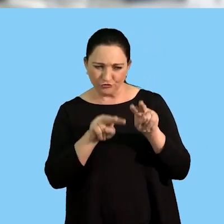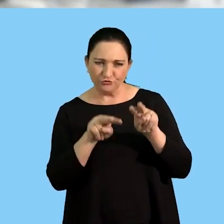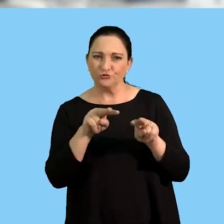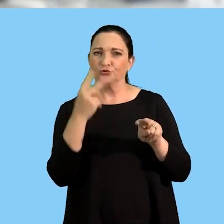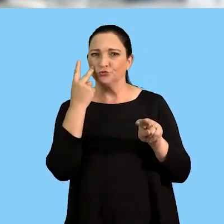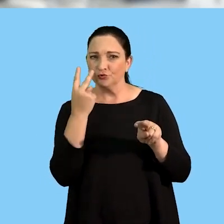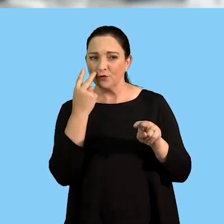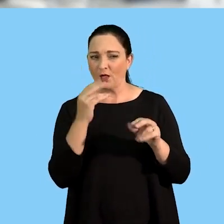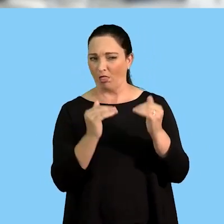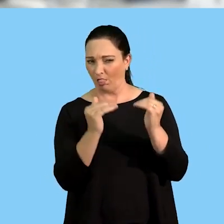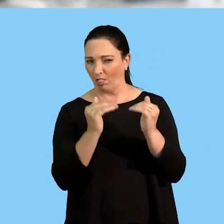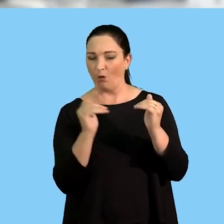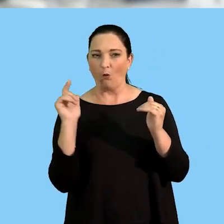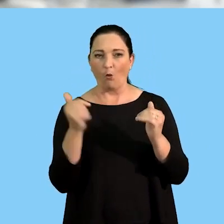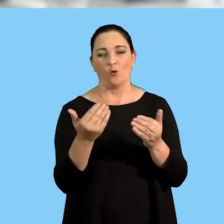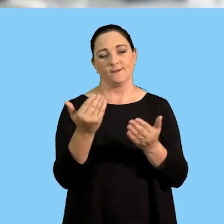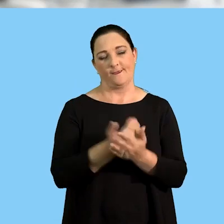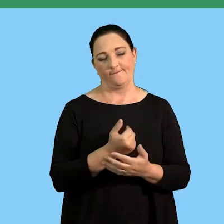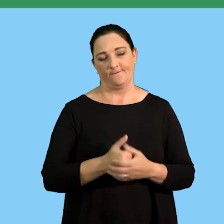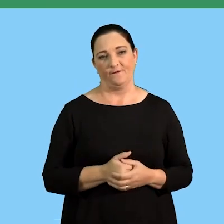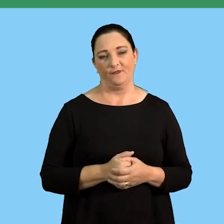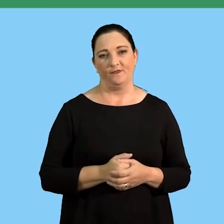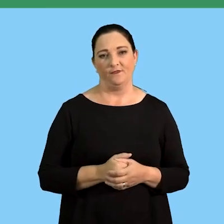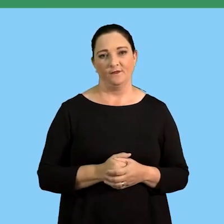to ensure that everyone is safe.